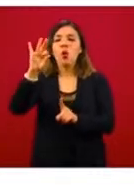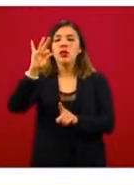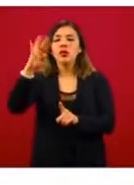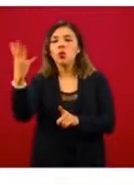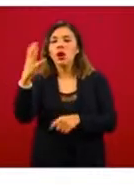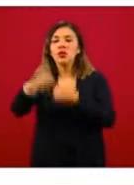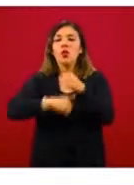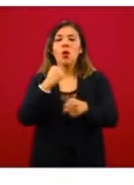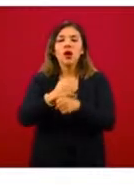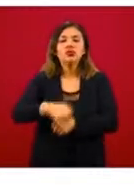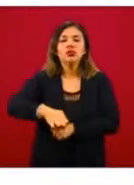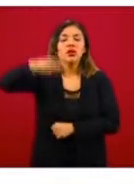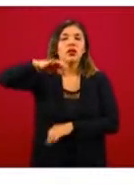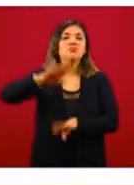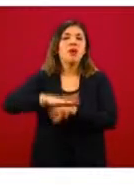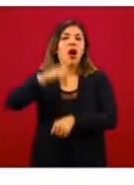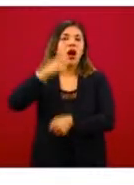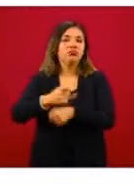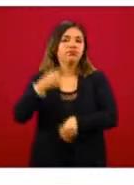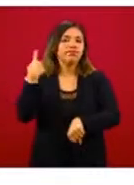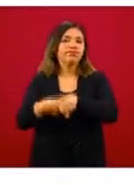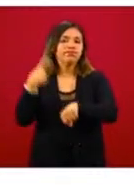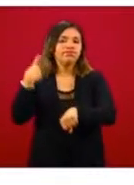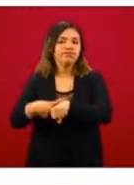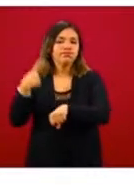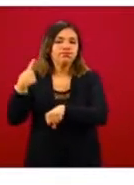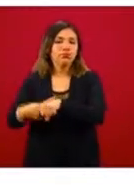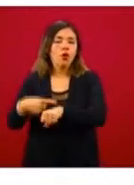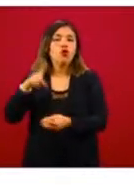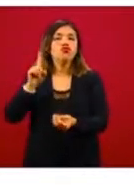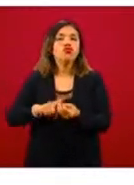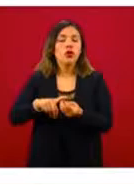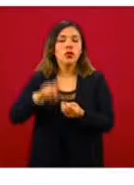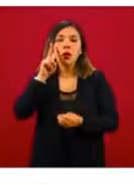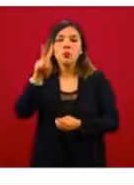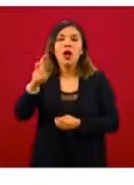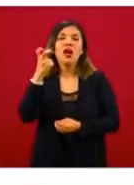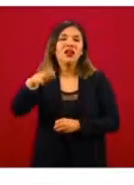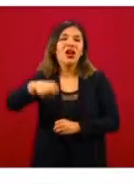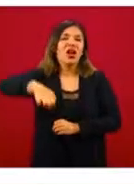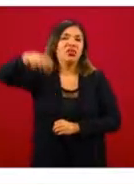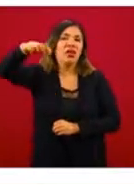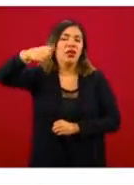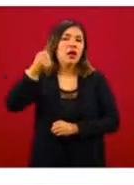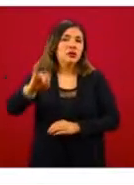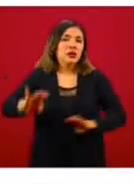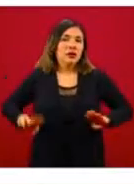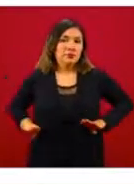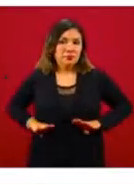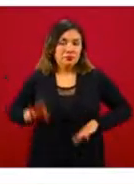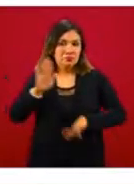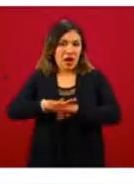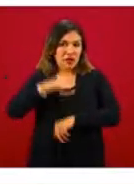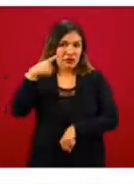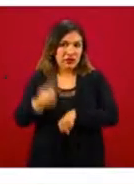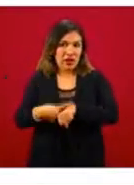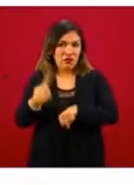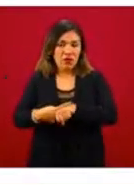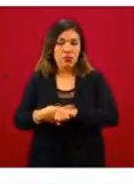that people between 30 and 44 represent the most concentration for the highest burden of disease